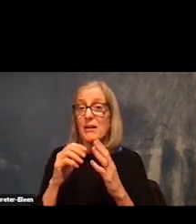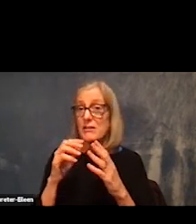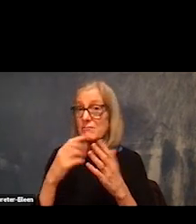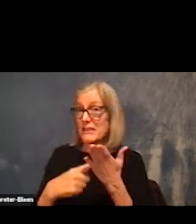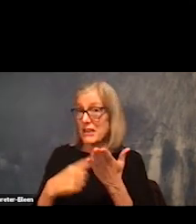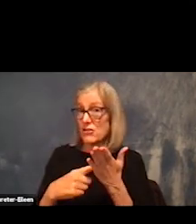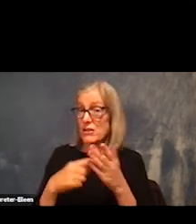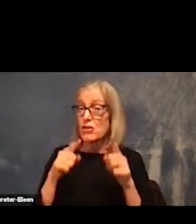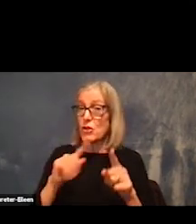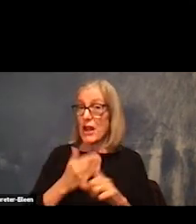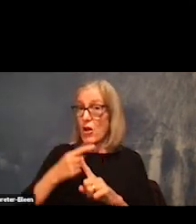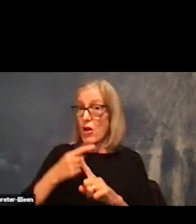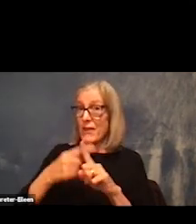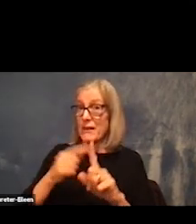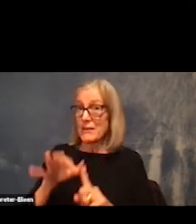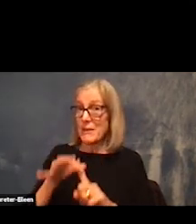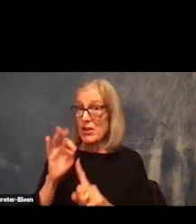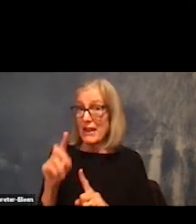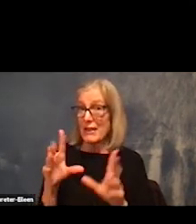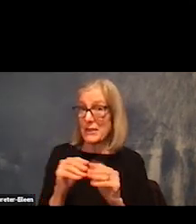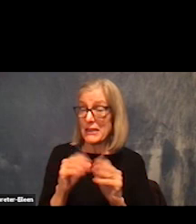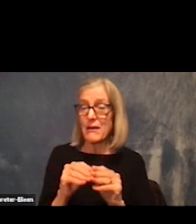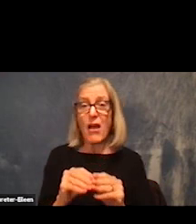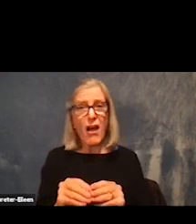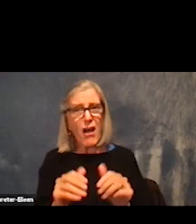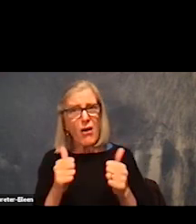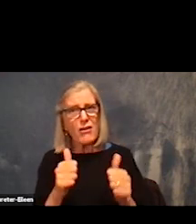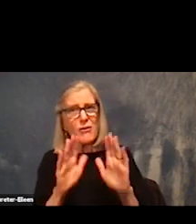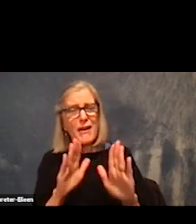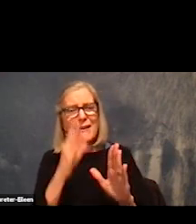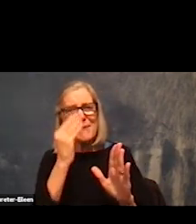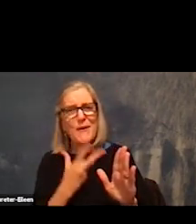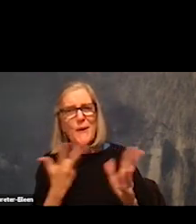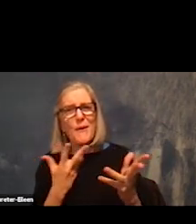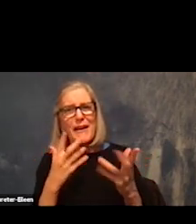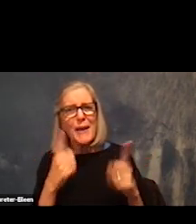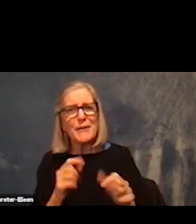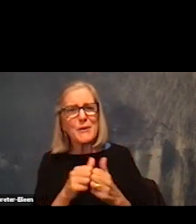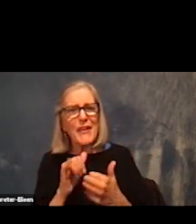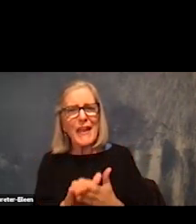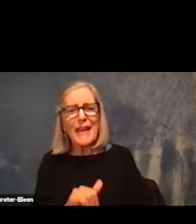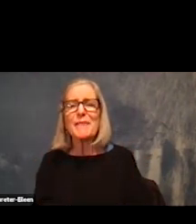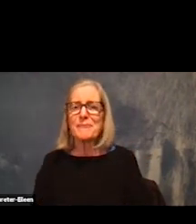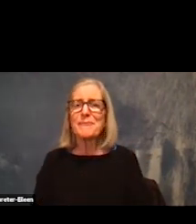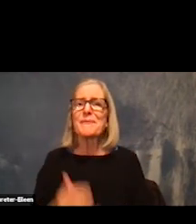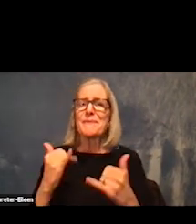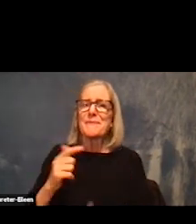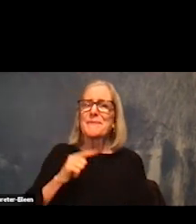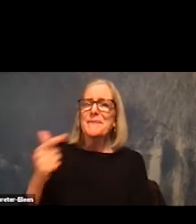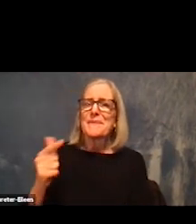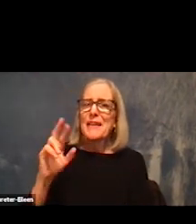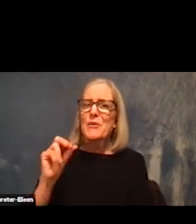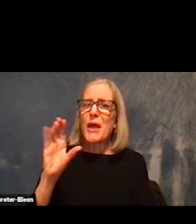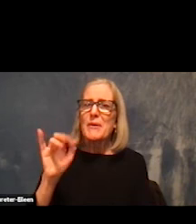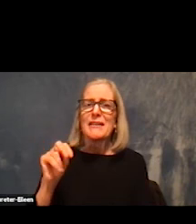great. I'm curious to hear how that goes. Well, Robin, let's let you go to